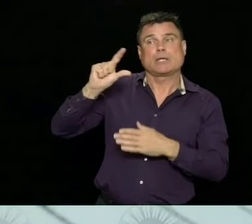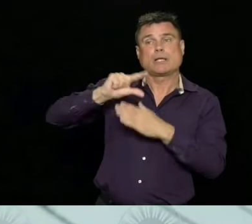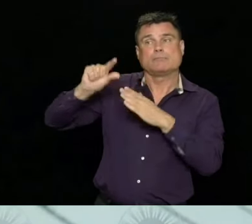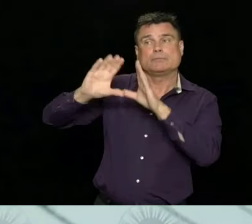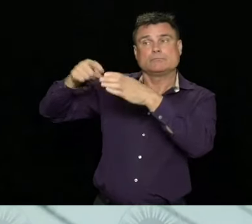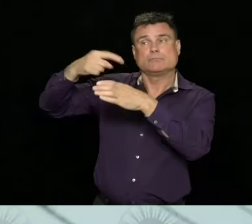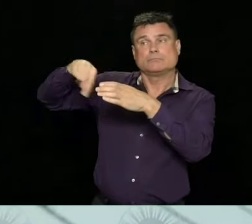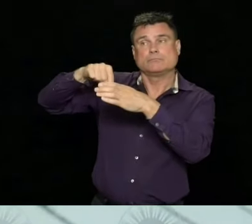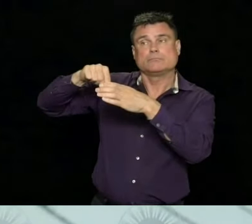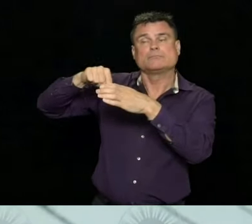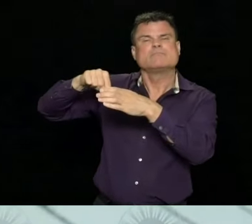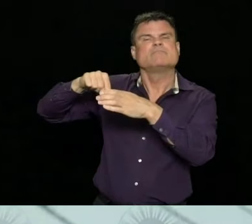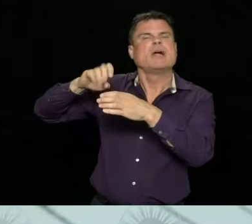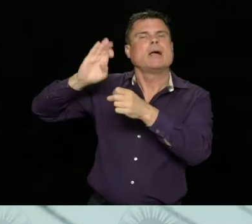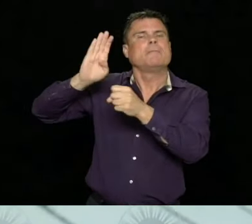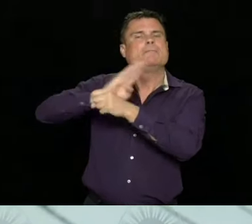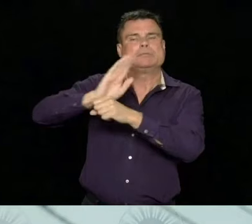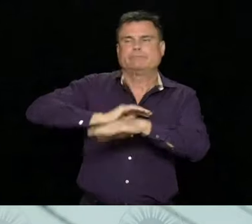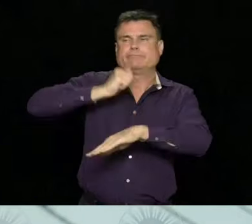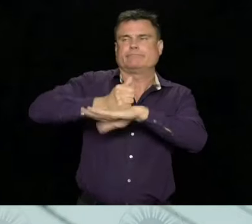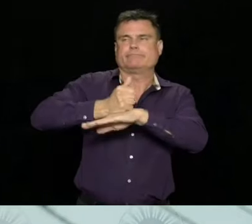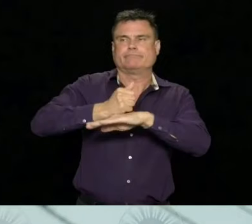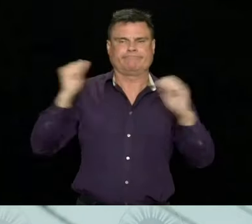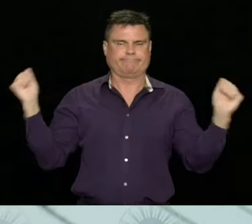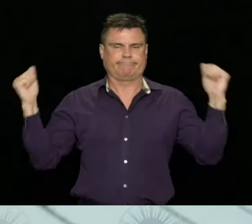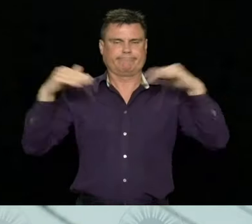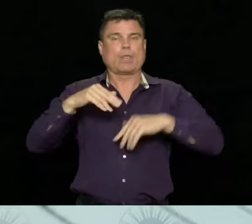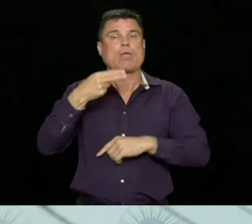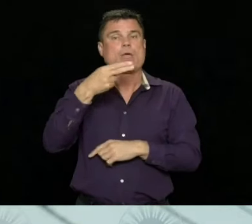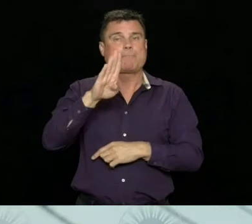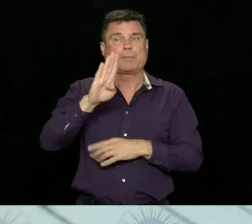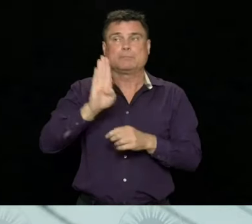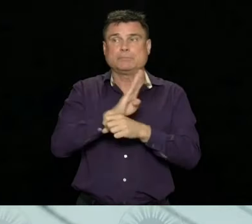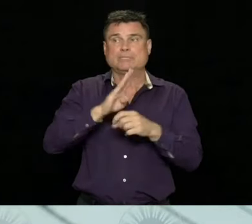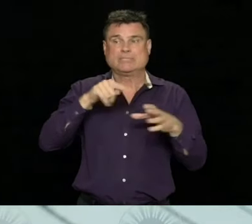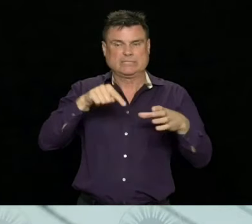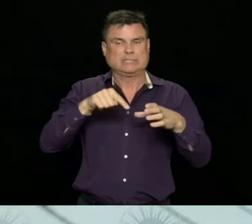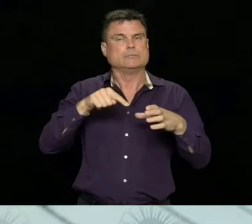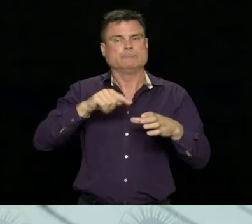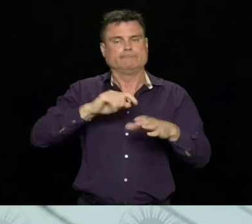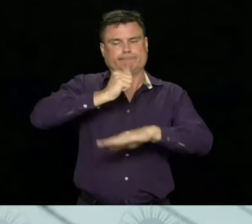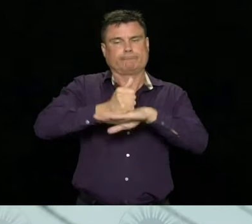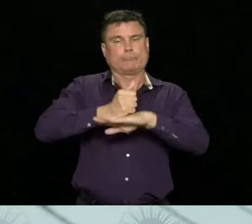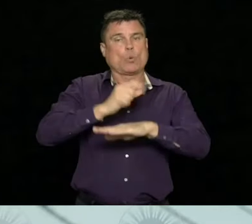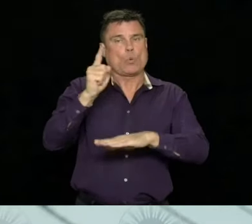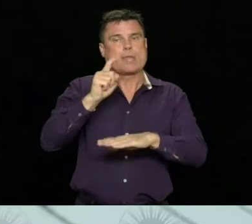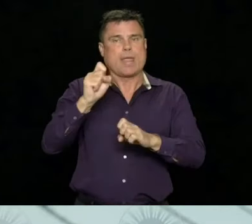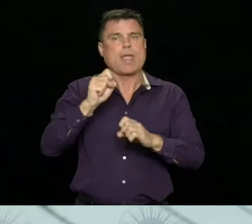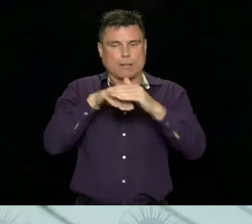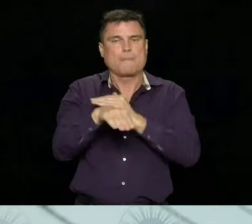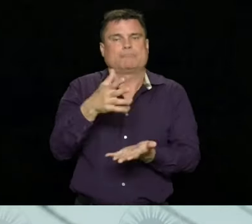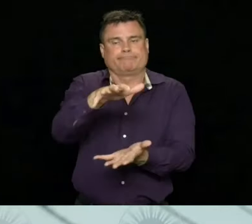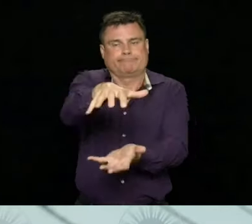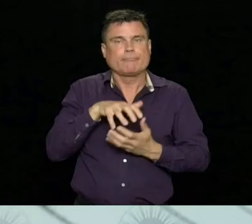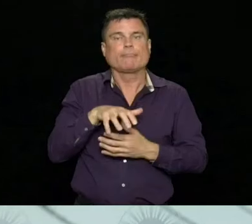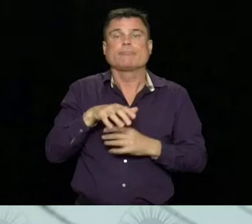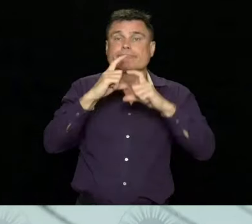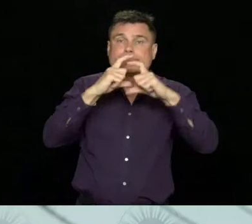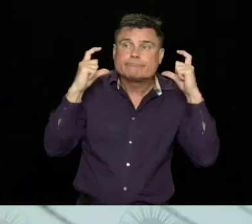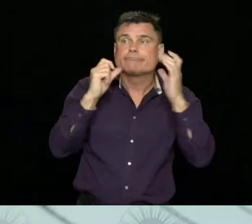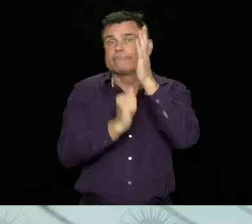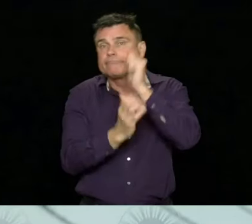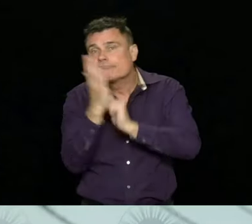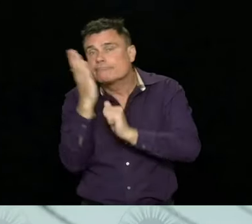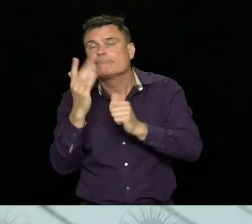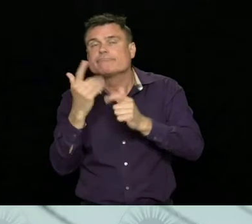need for the WorkSafeBC guidelines, and that maybe WorkSafe should be using some of its surplus to give businesses a refund on their